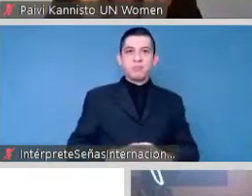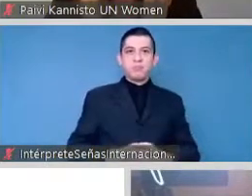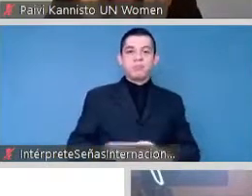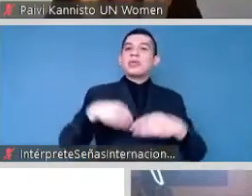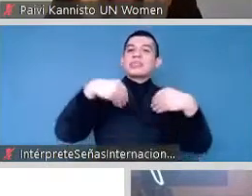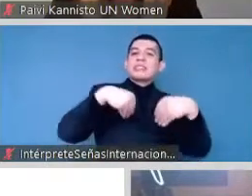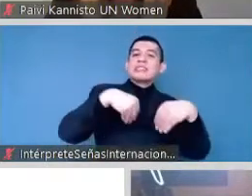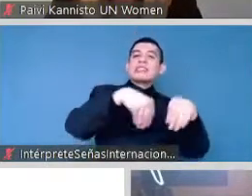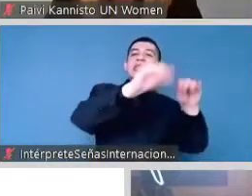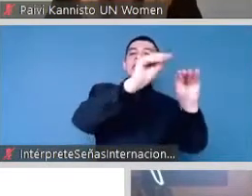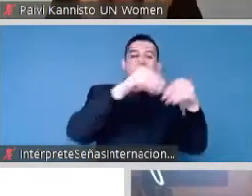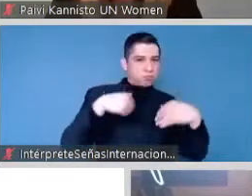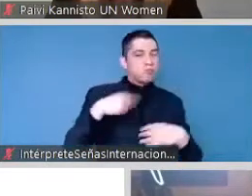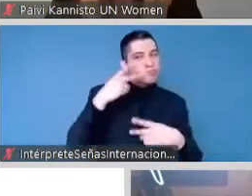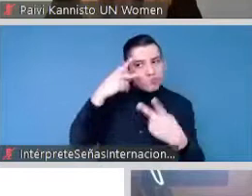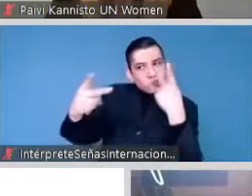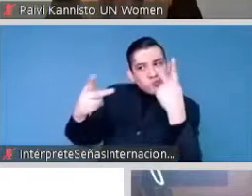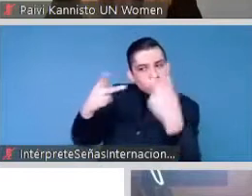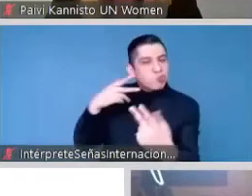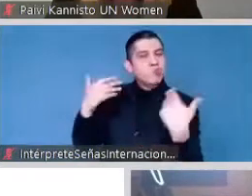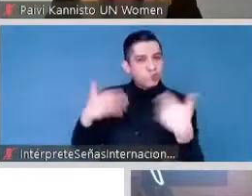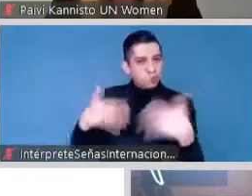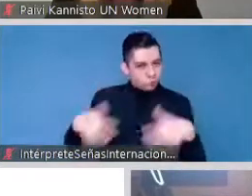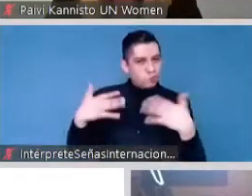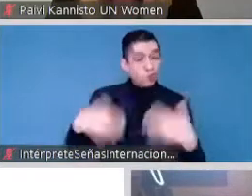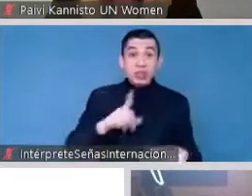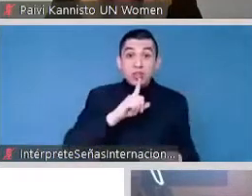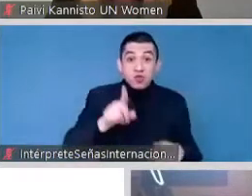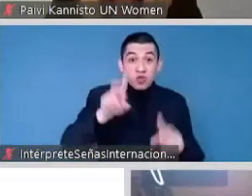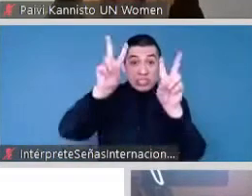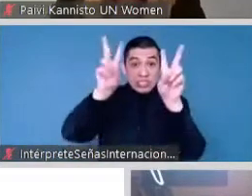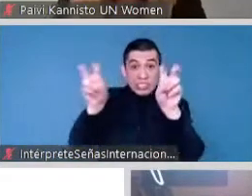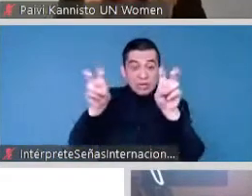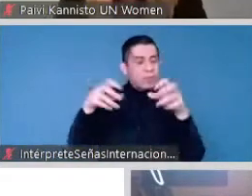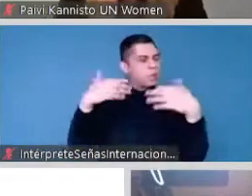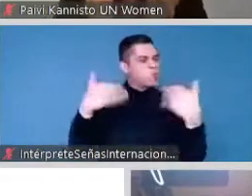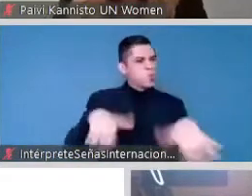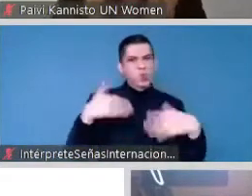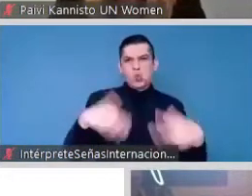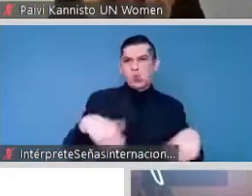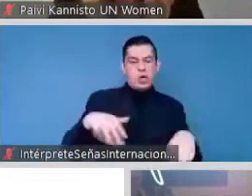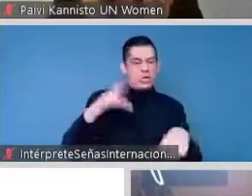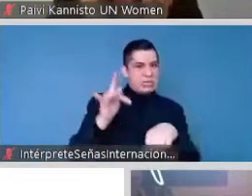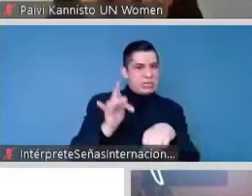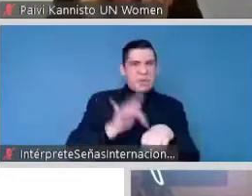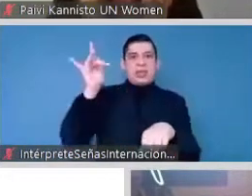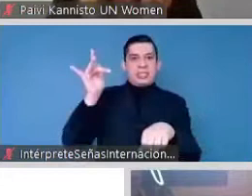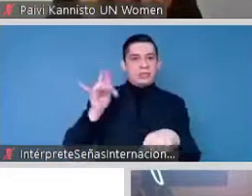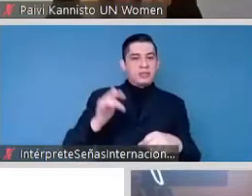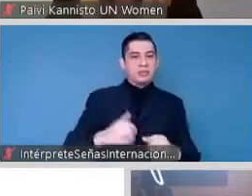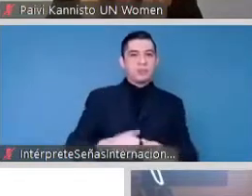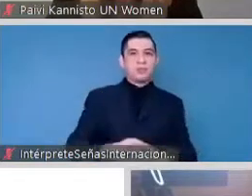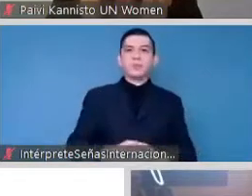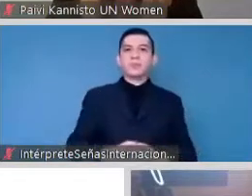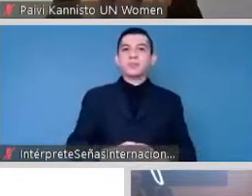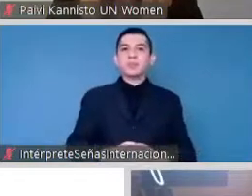we're dealing with, and we are not going to stop trying to have a solution. And most of the people trafficked, like I